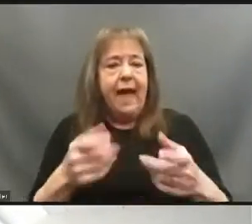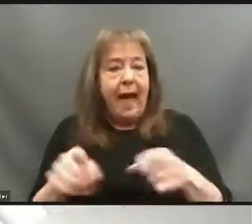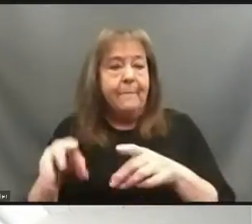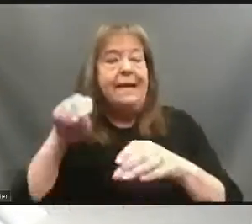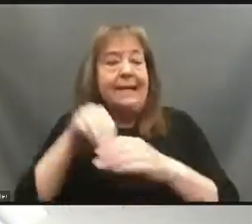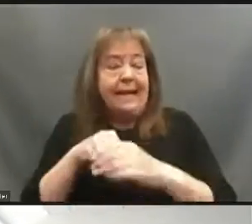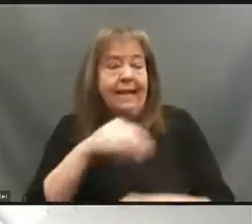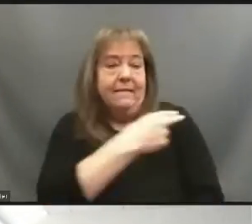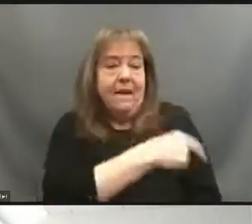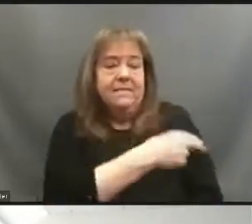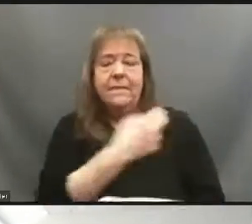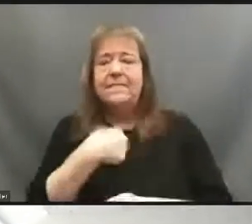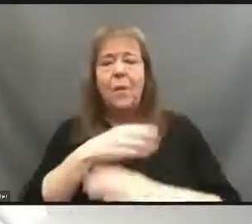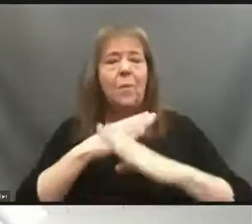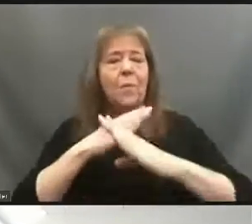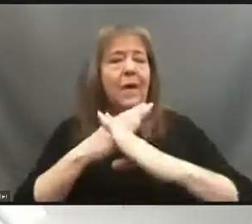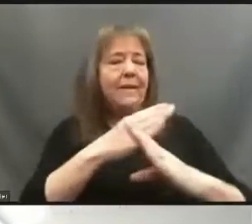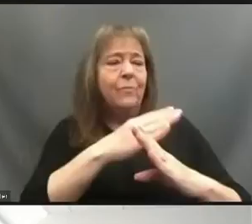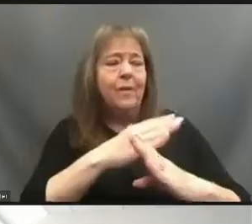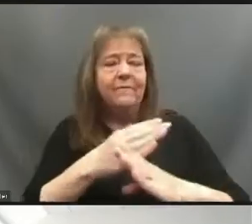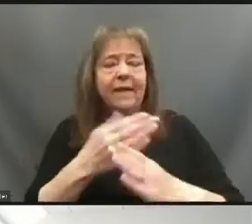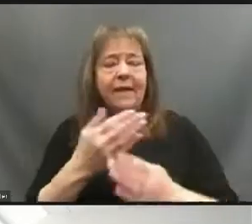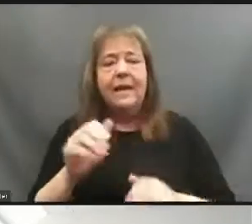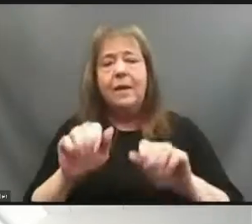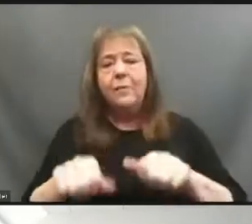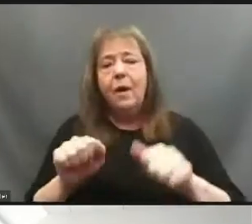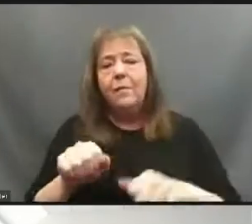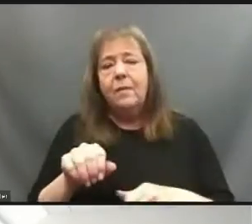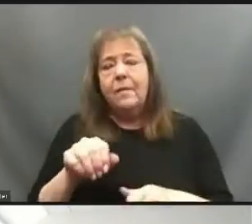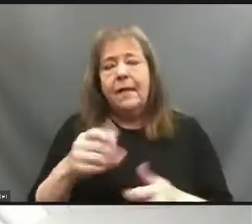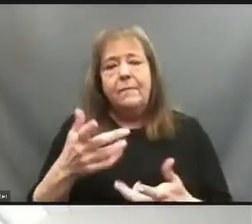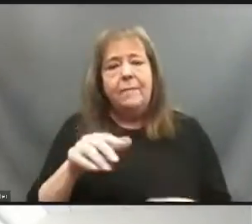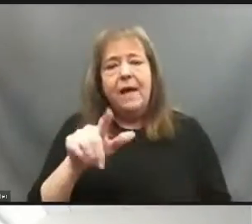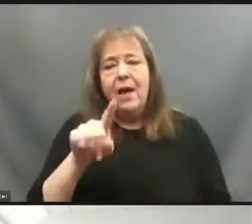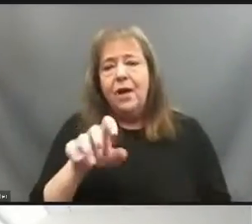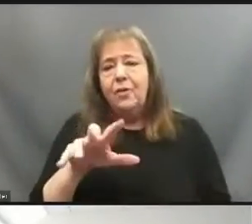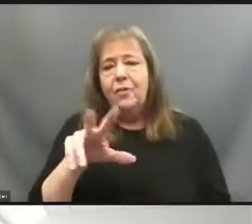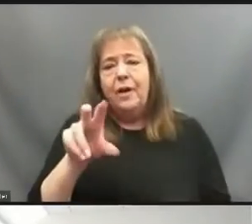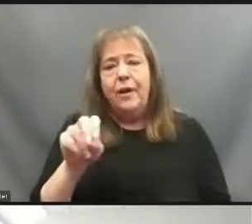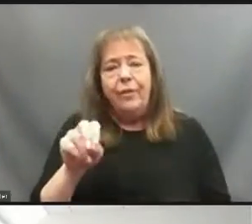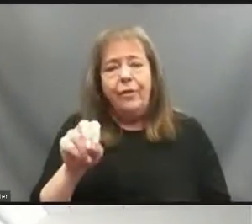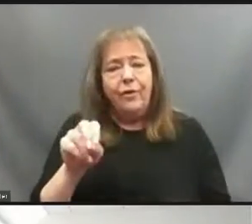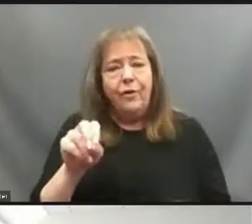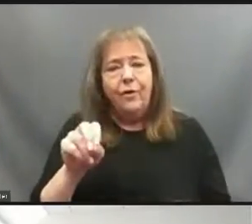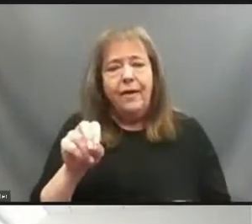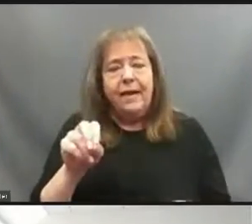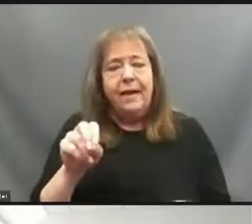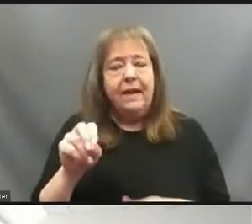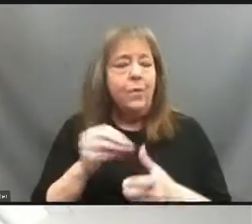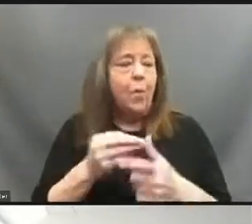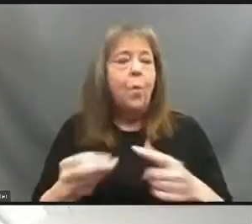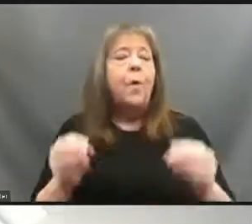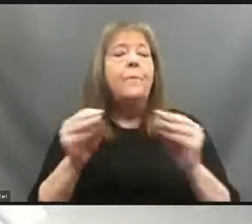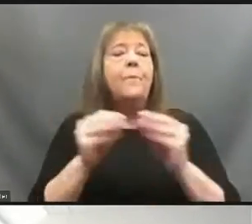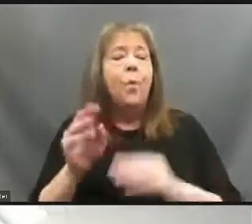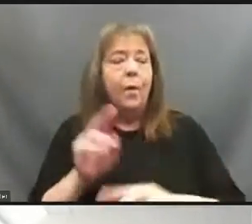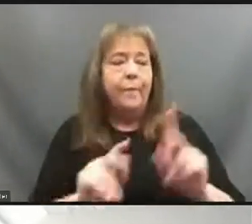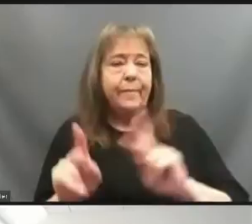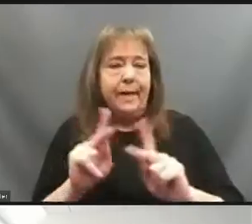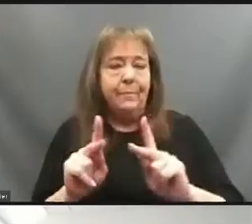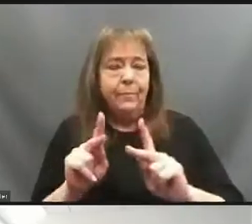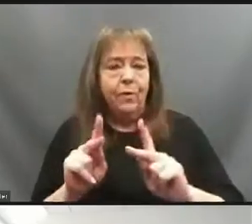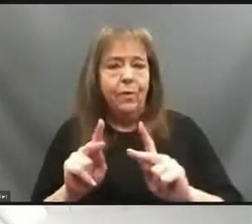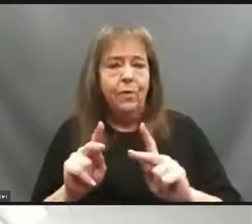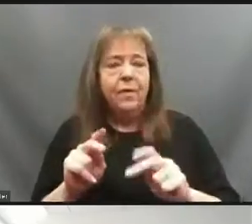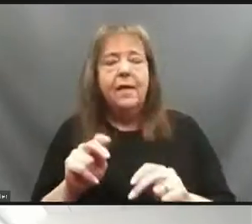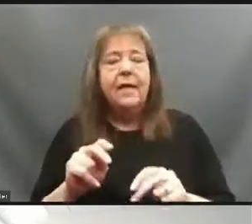actually prevented probably upwards of 130 infections that would have ended up going to the hospital. So